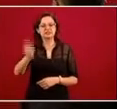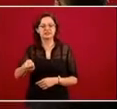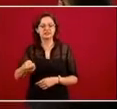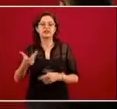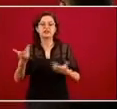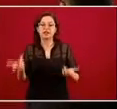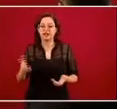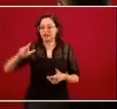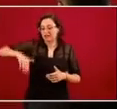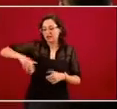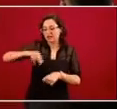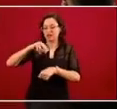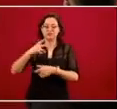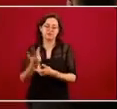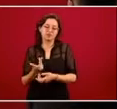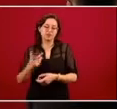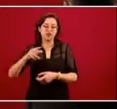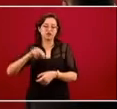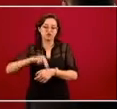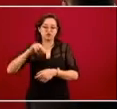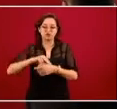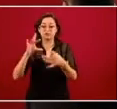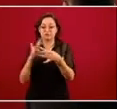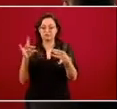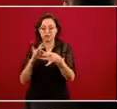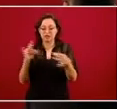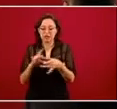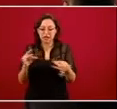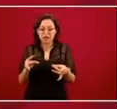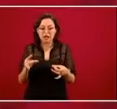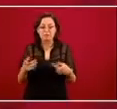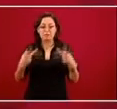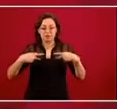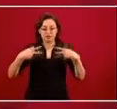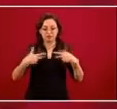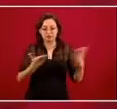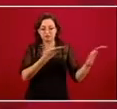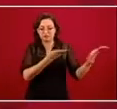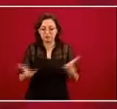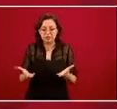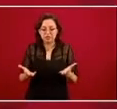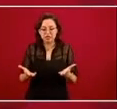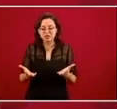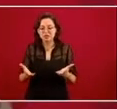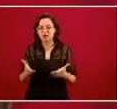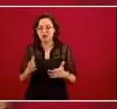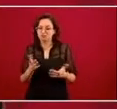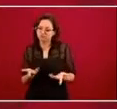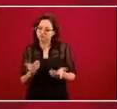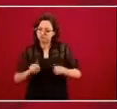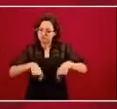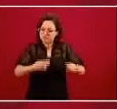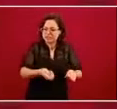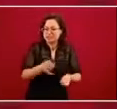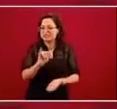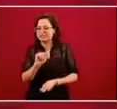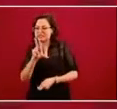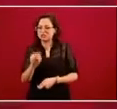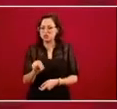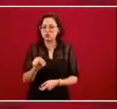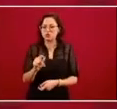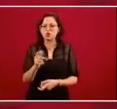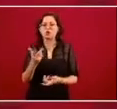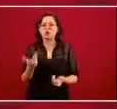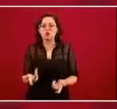This triage protocol that and process that the doctor was talking about, the